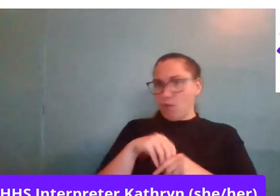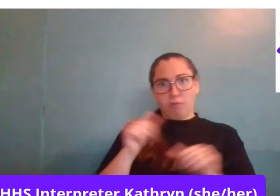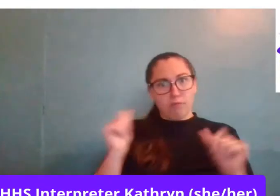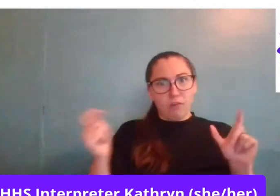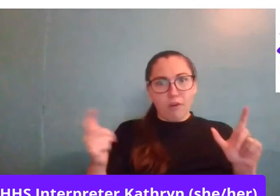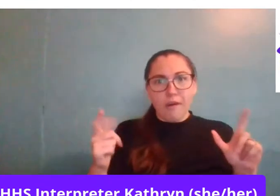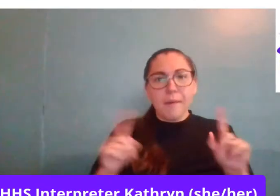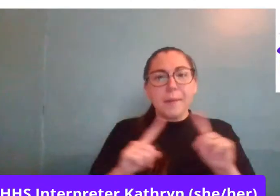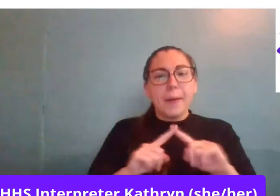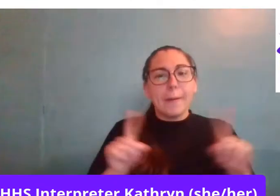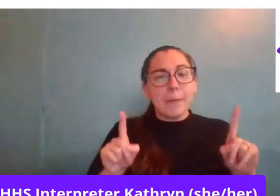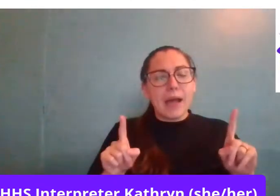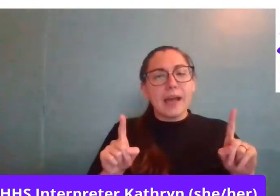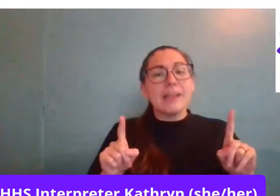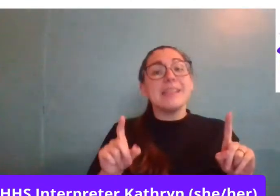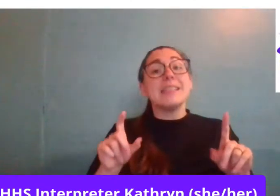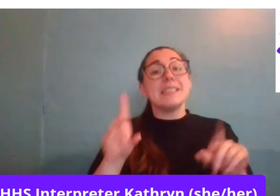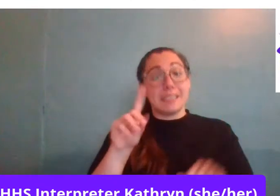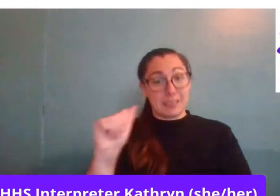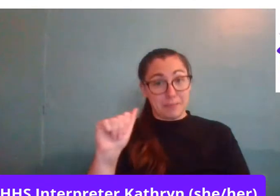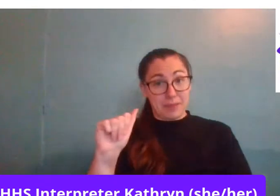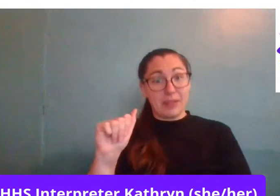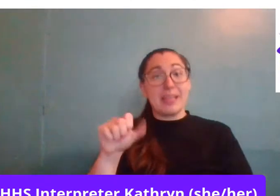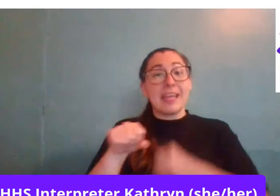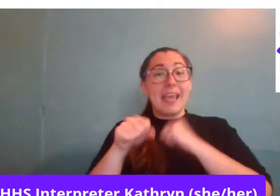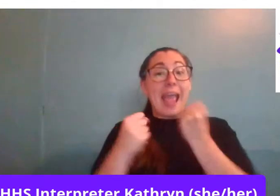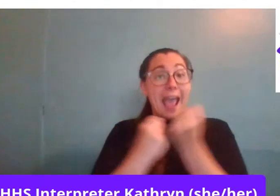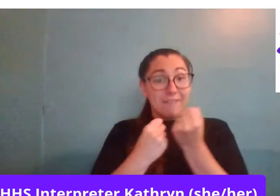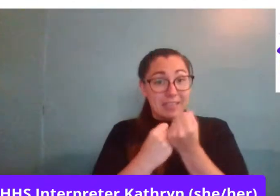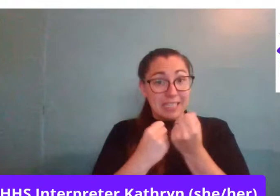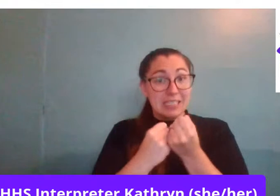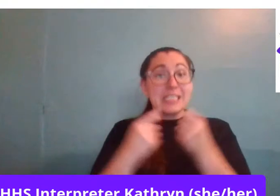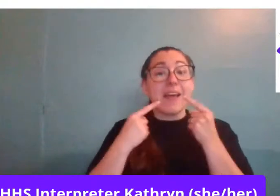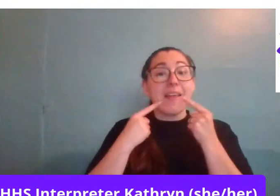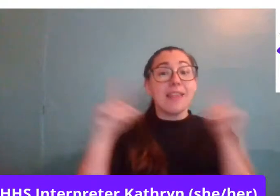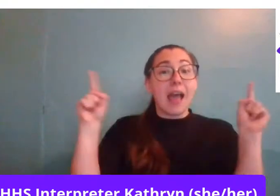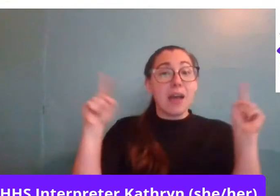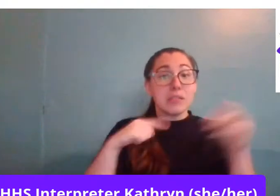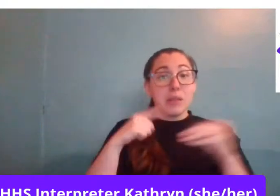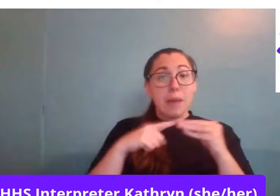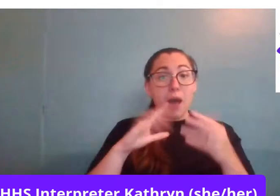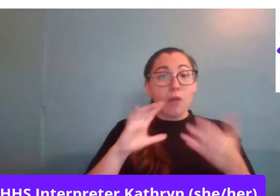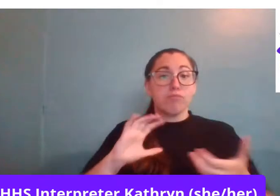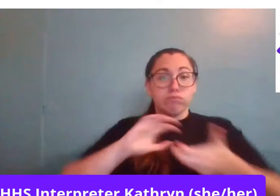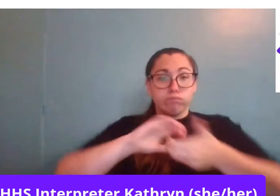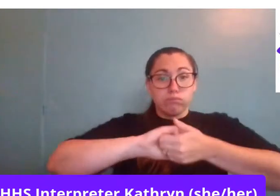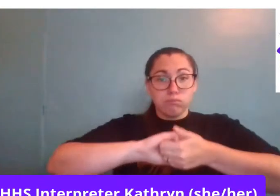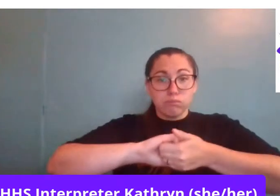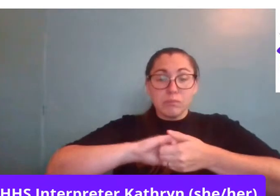That Disability Advocates of Kent County made the big announcement about being a part of